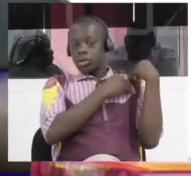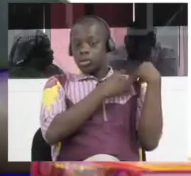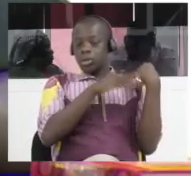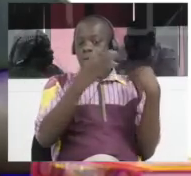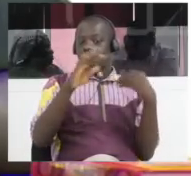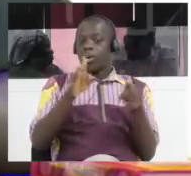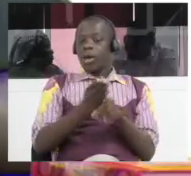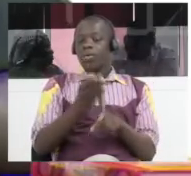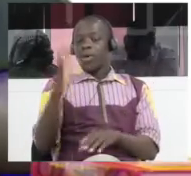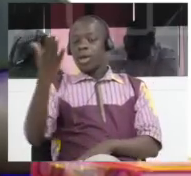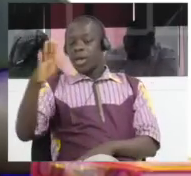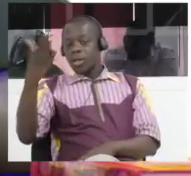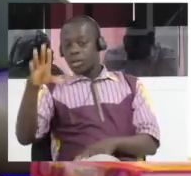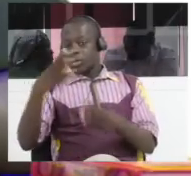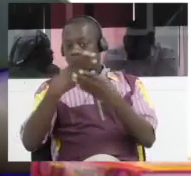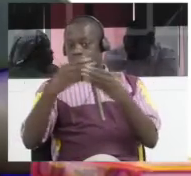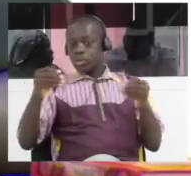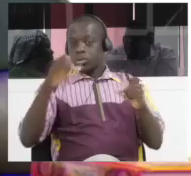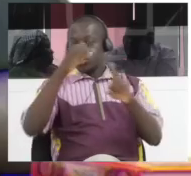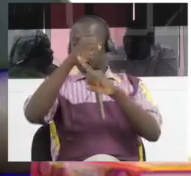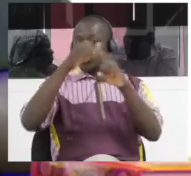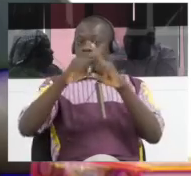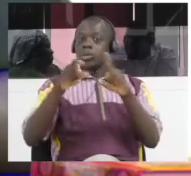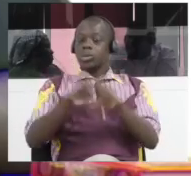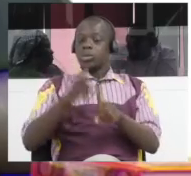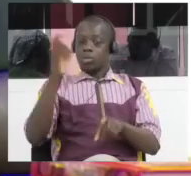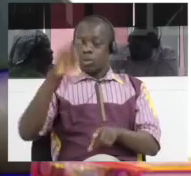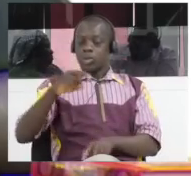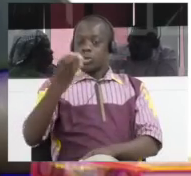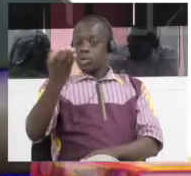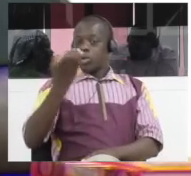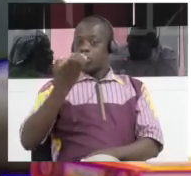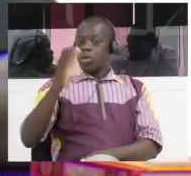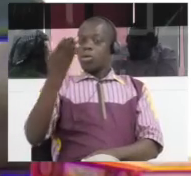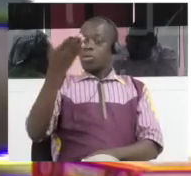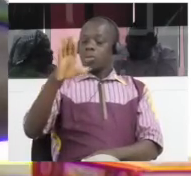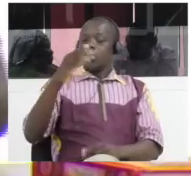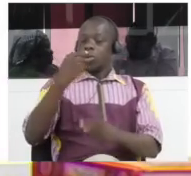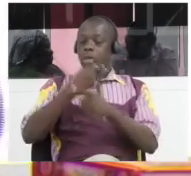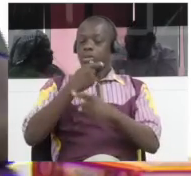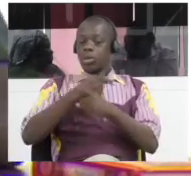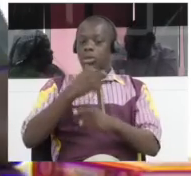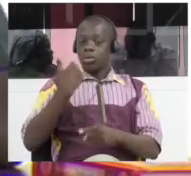mandate, and that if there is going to be any solution to the situation, it must emanate from us.